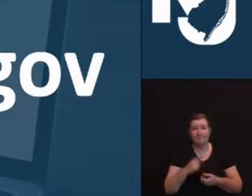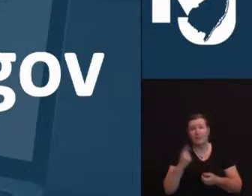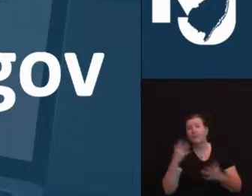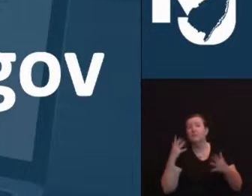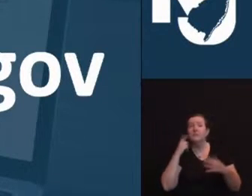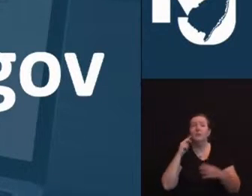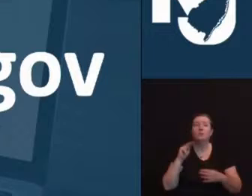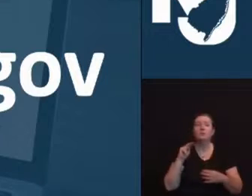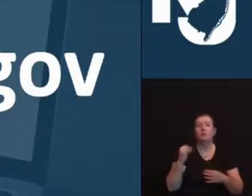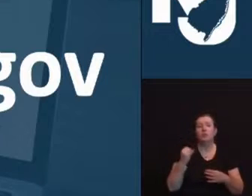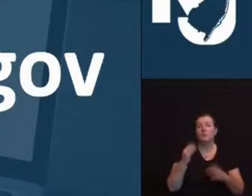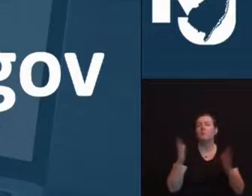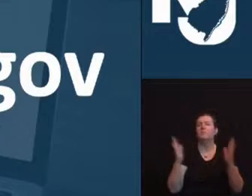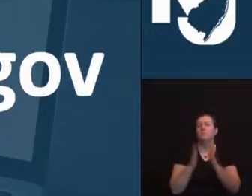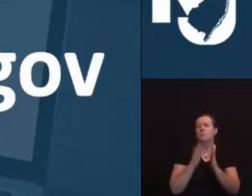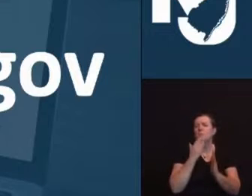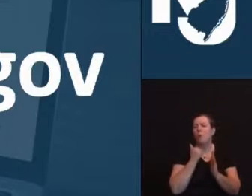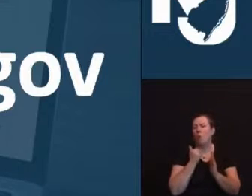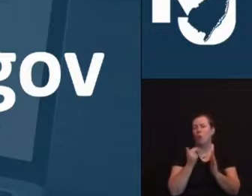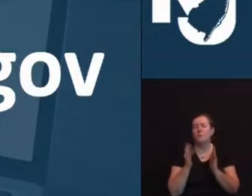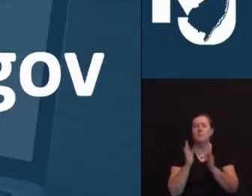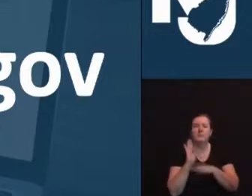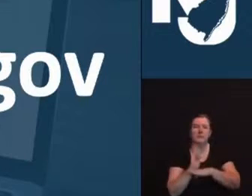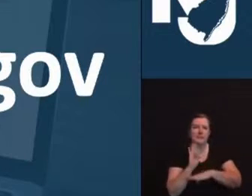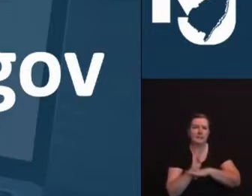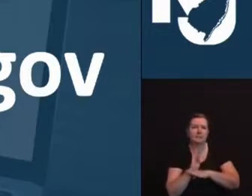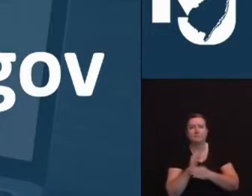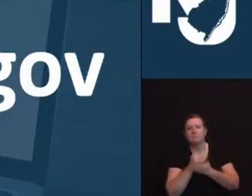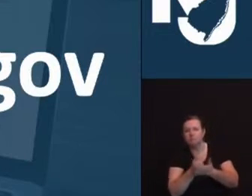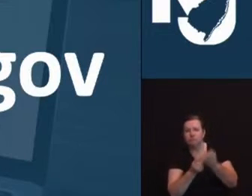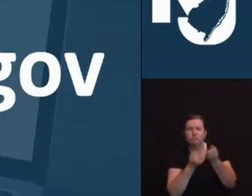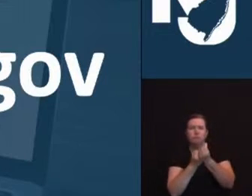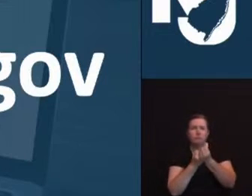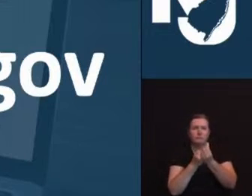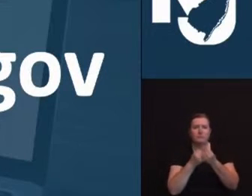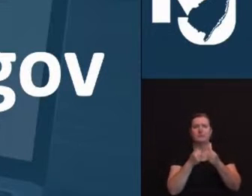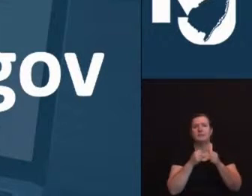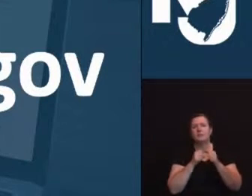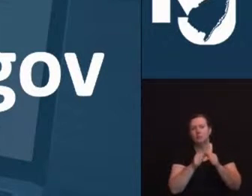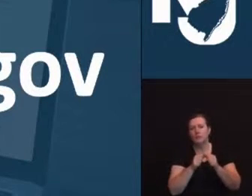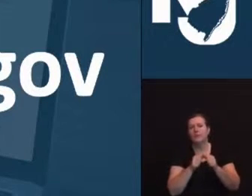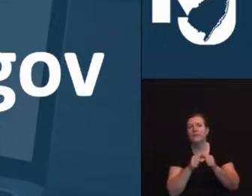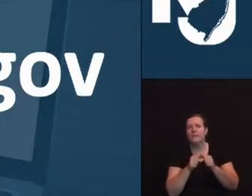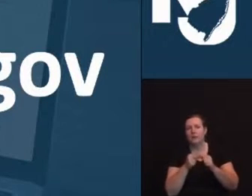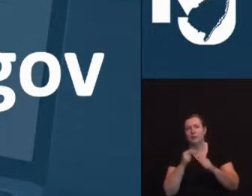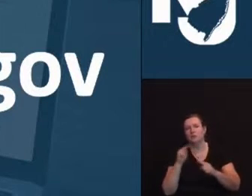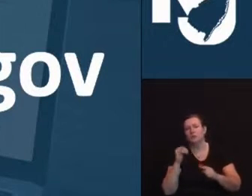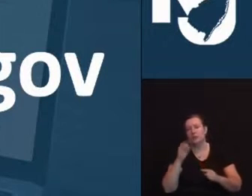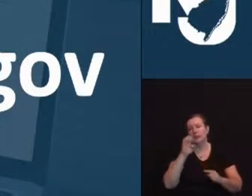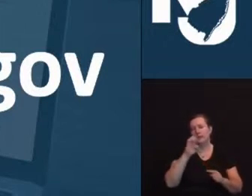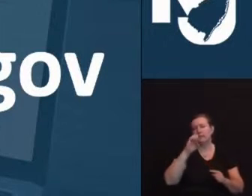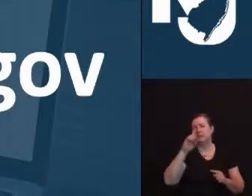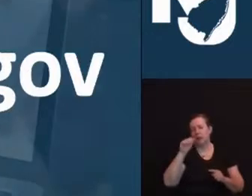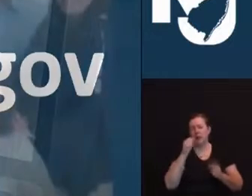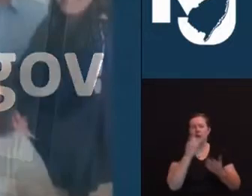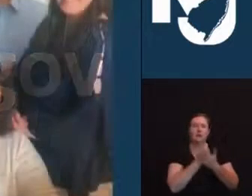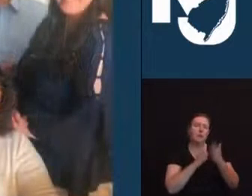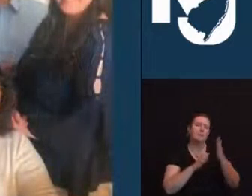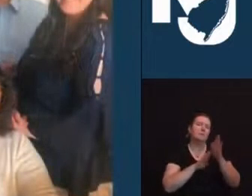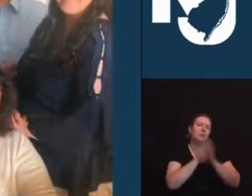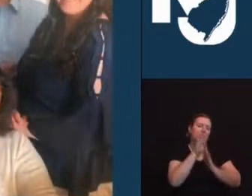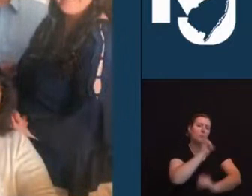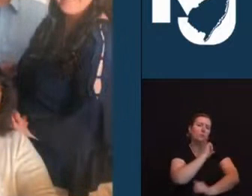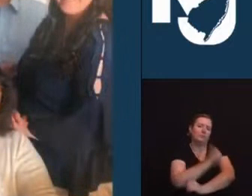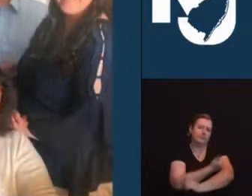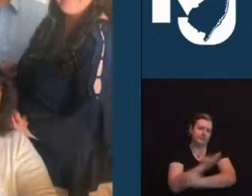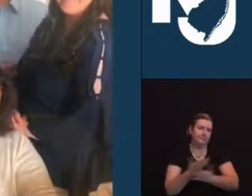small businesses that we've been honored to assist through the continued efforts of the New Jersey Economic Development Authority. Enjoy Your Party